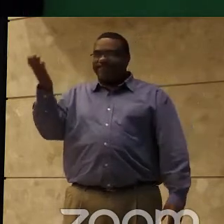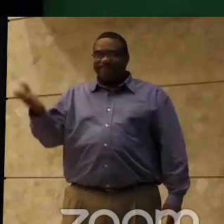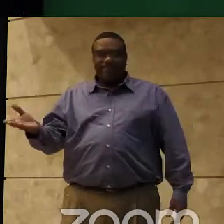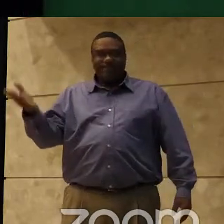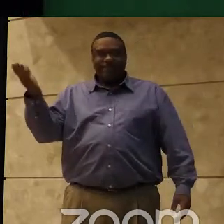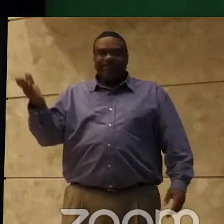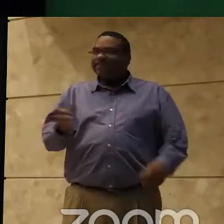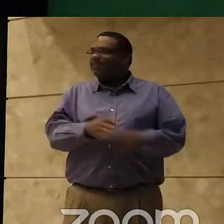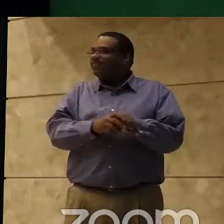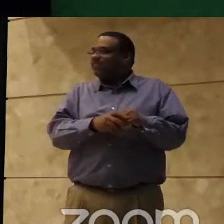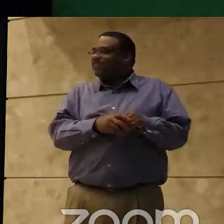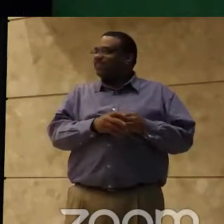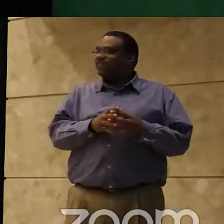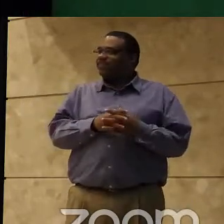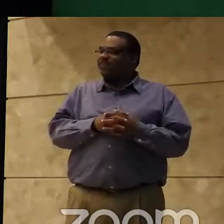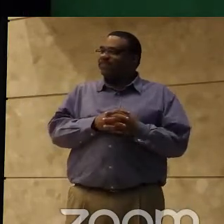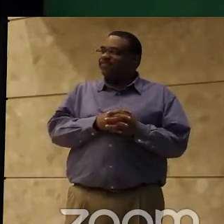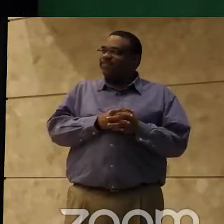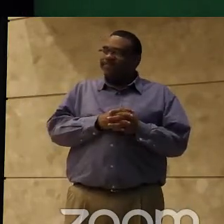So